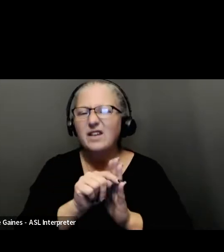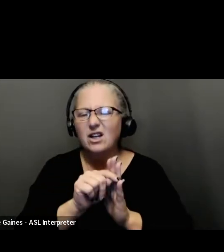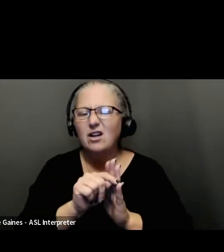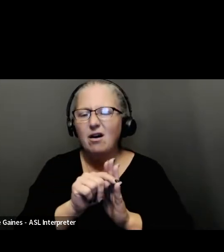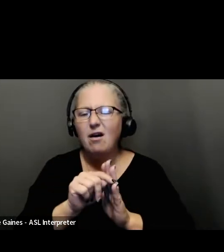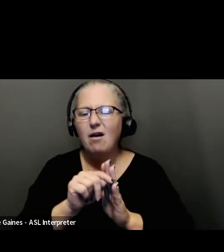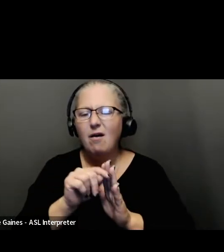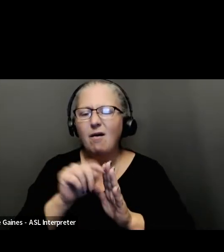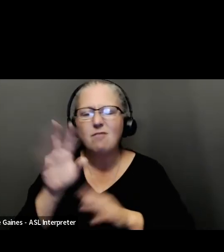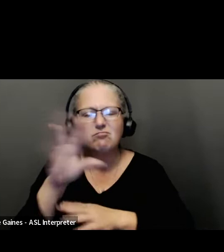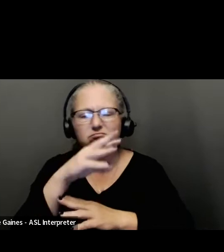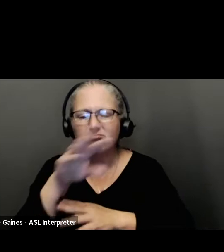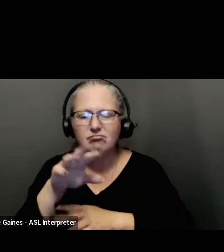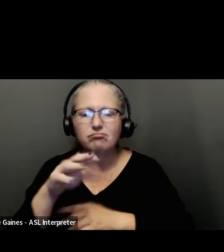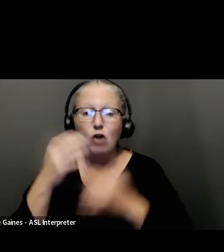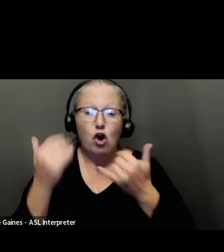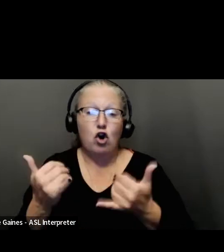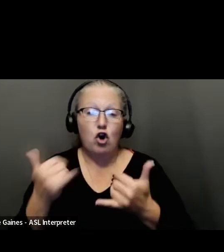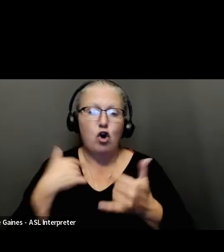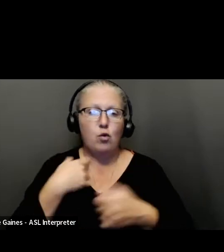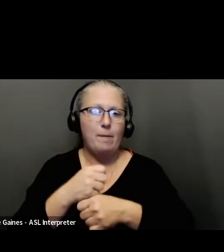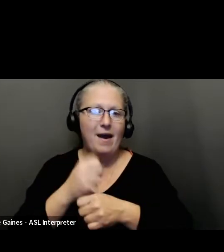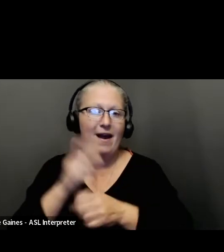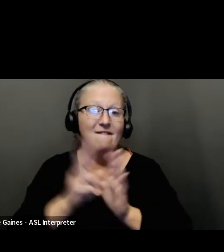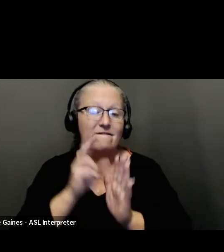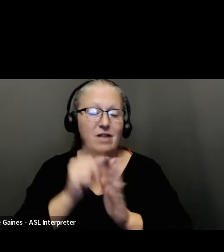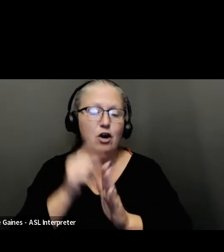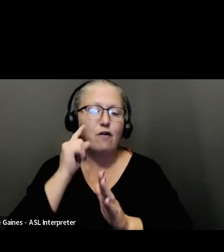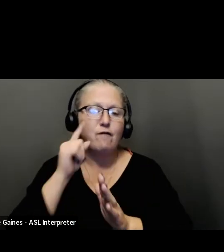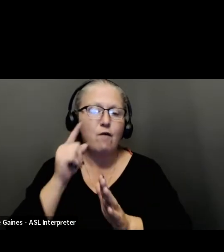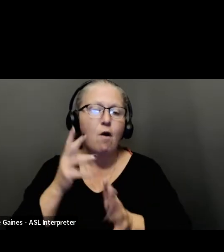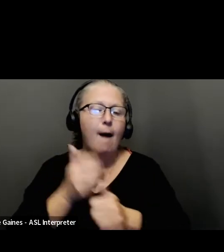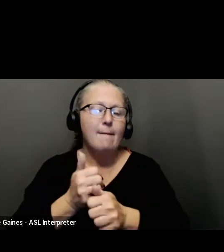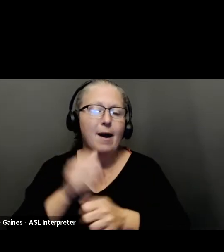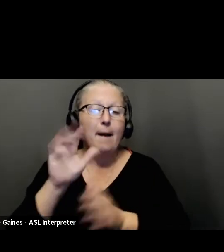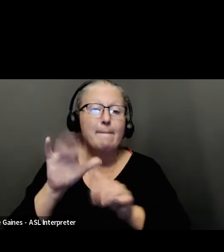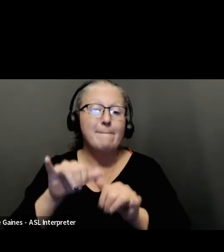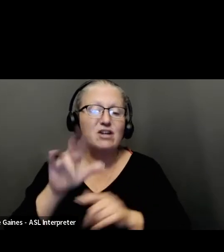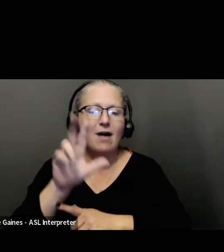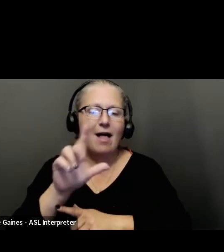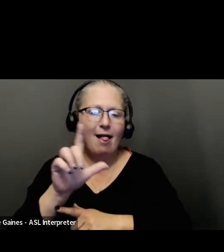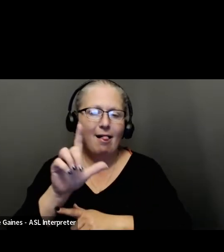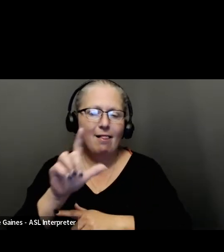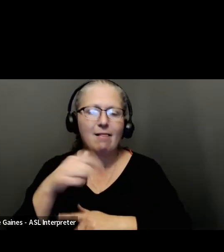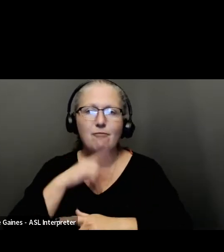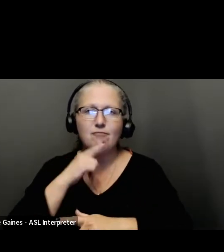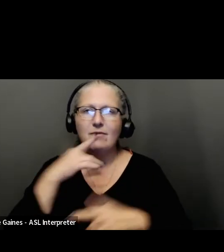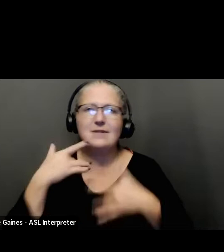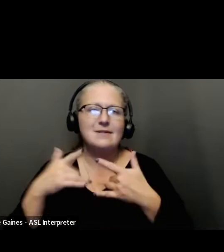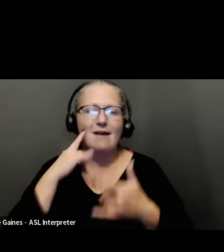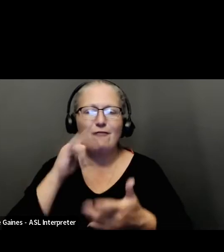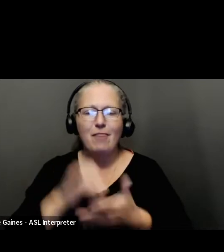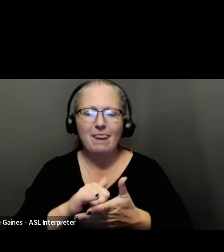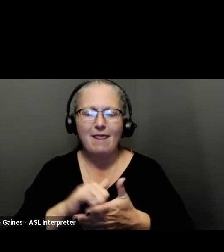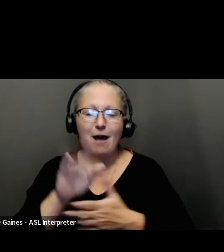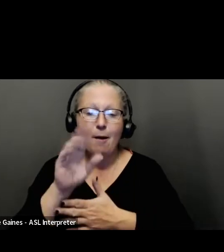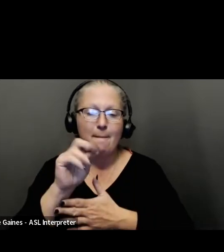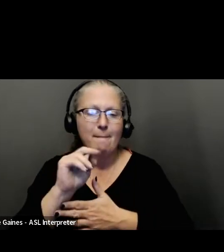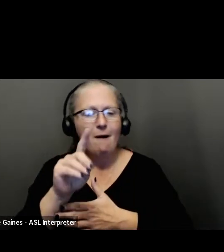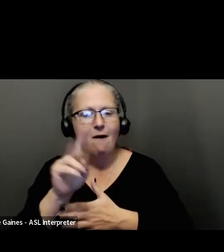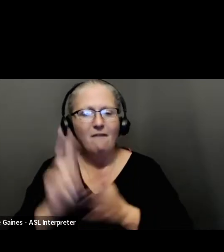currently in production on a video to provide an update on Measure L. So I'm really, really excited about that bond